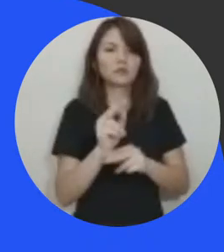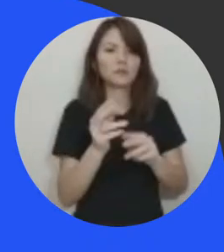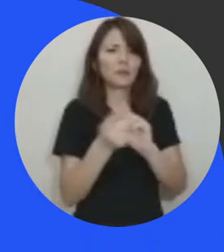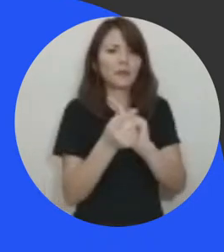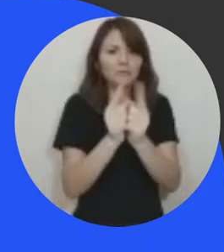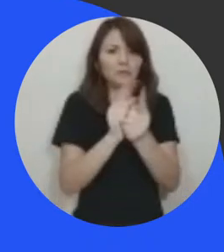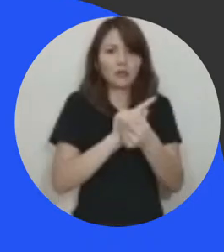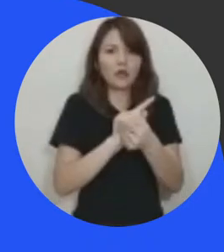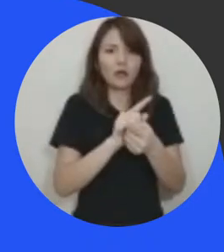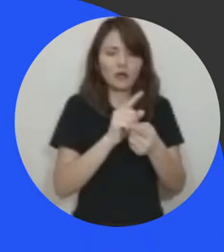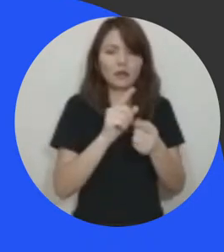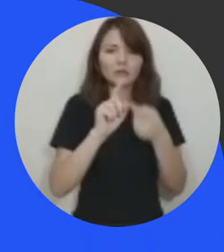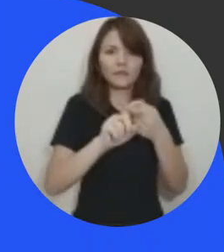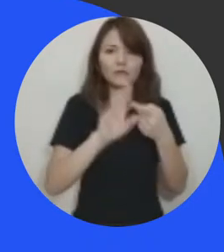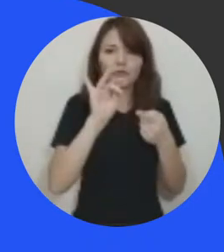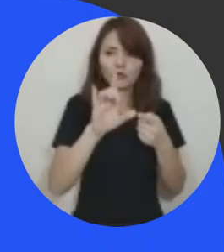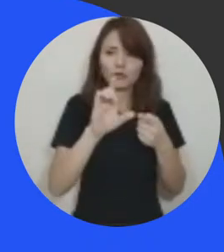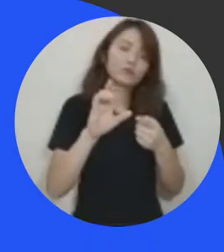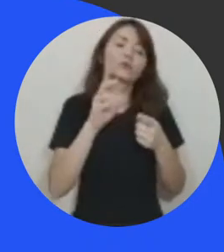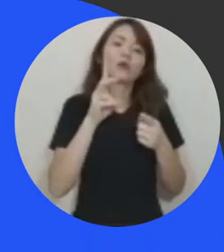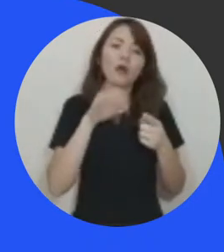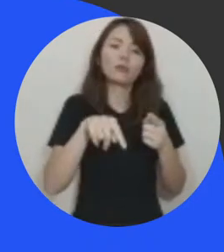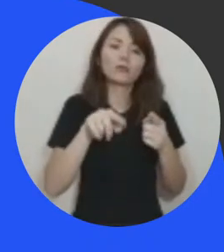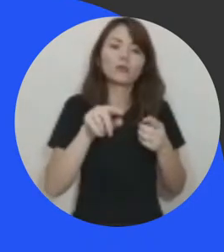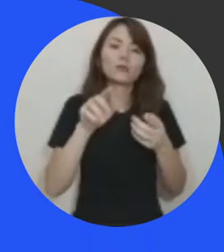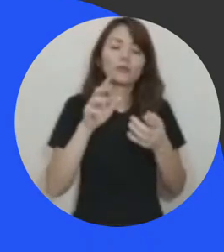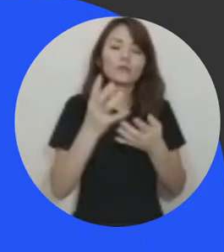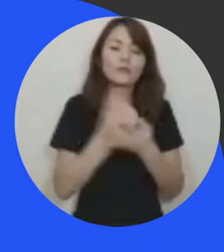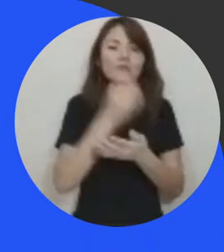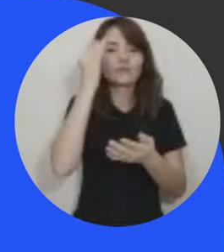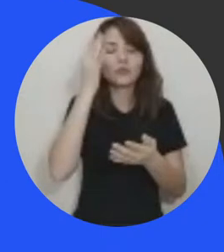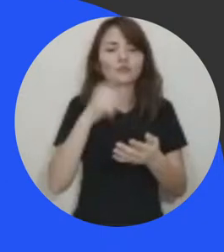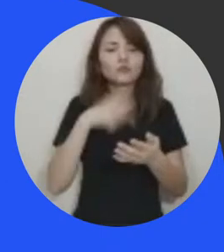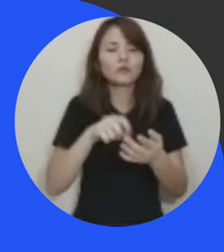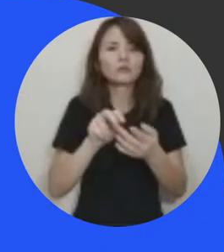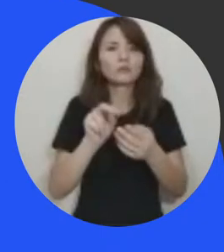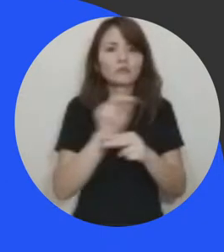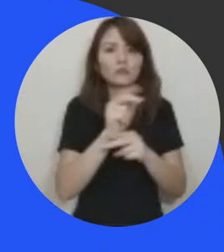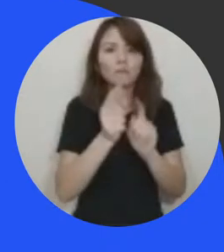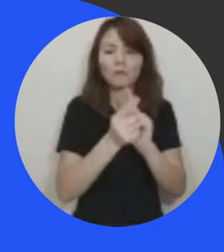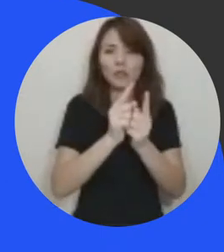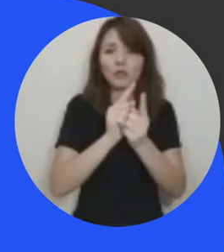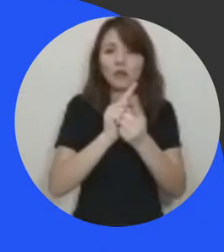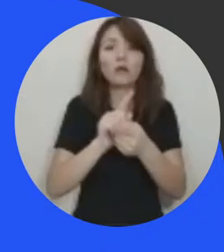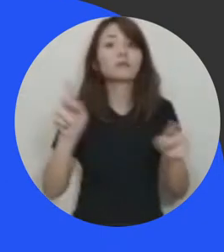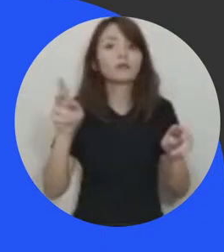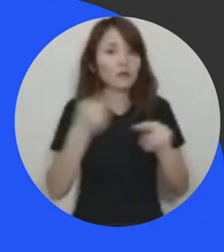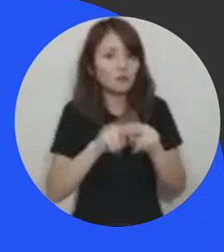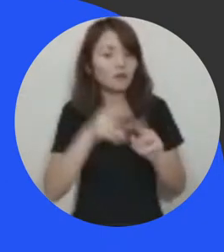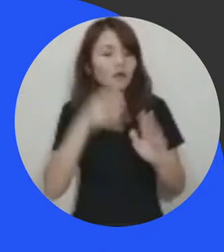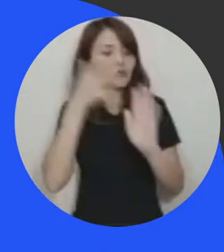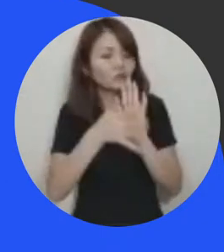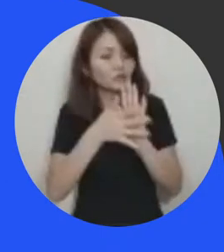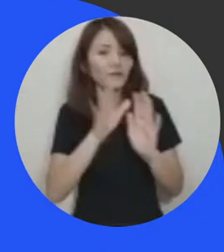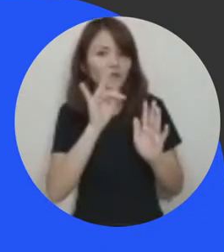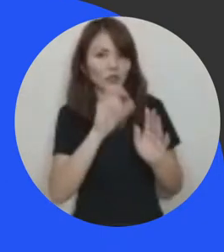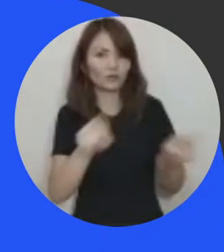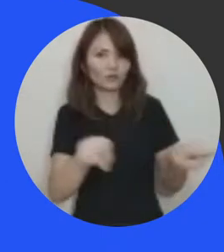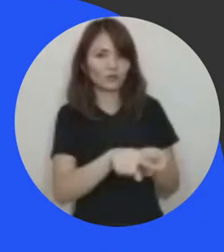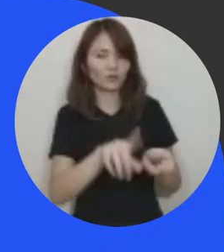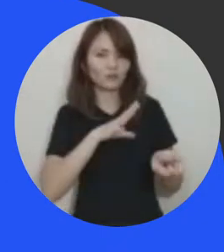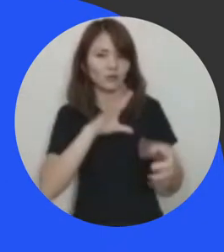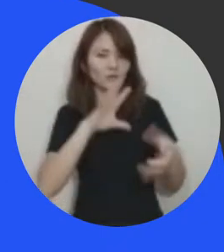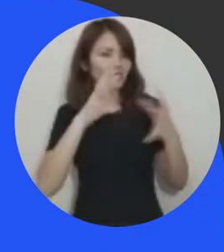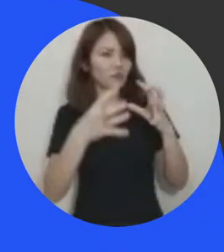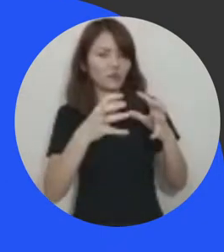it. And that's exactly what we see. And just like a photocopied copy, sometimes you